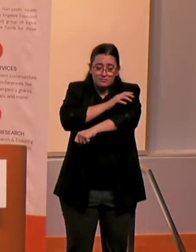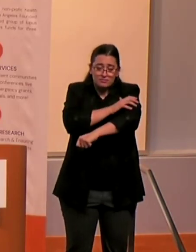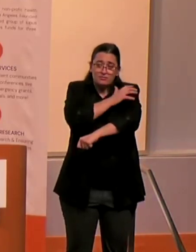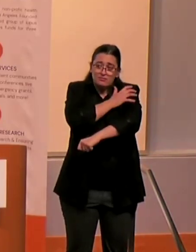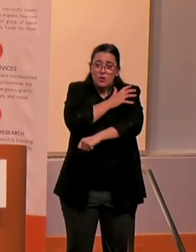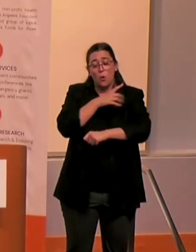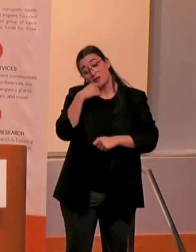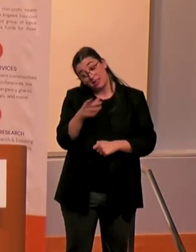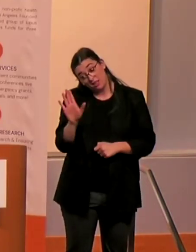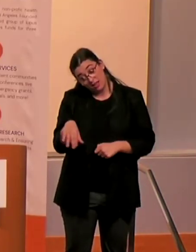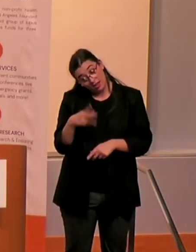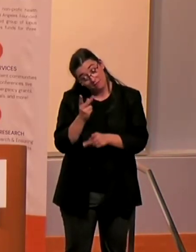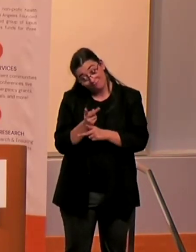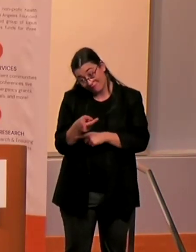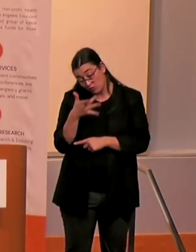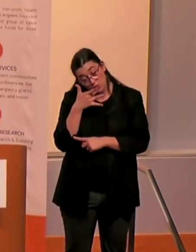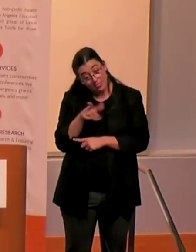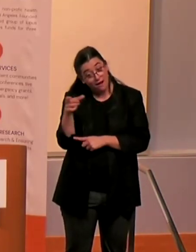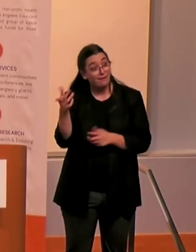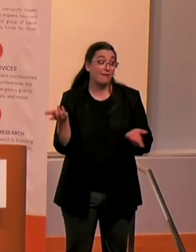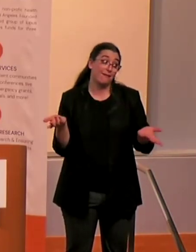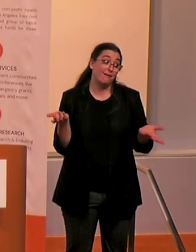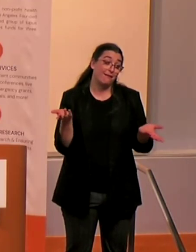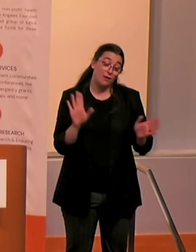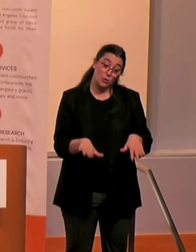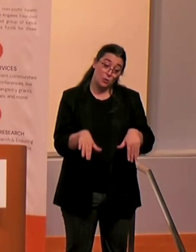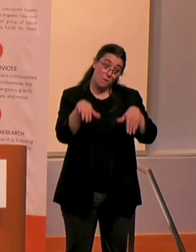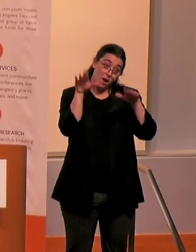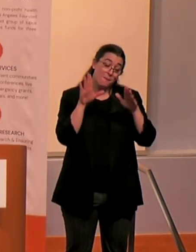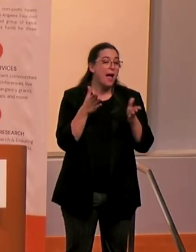lucky this time again with the chores and things like this, you know, growing up. But